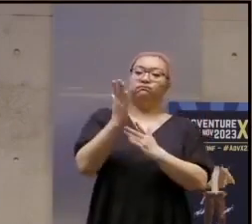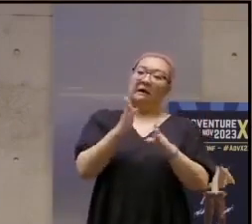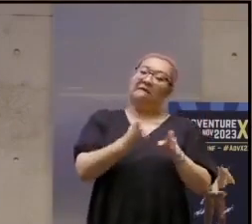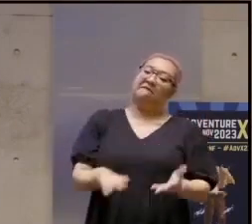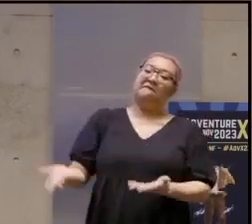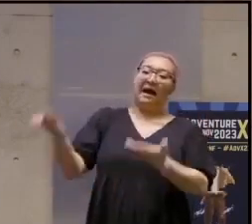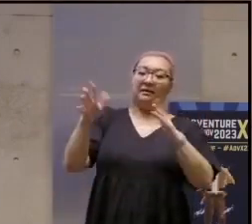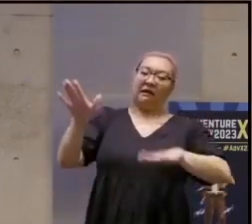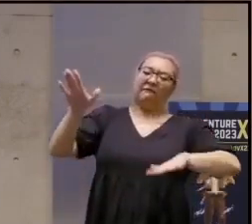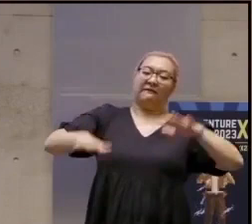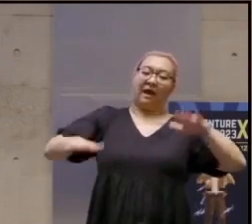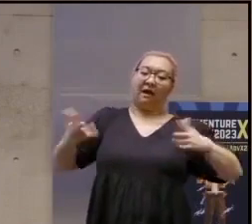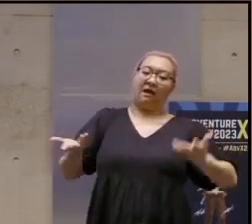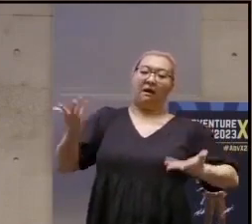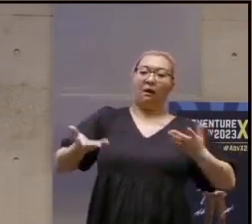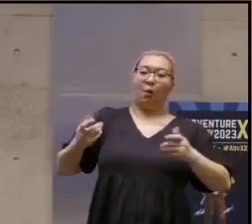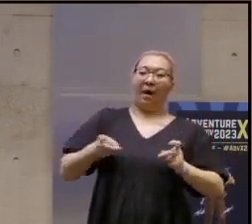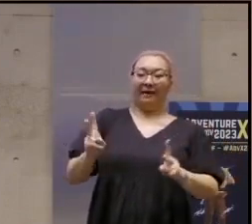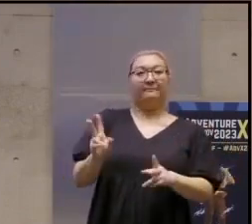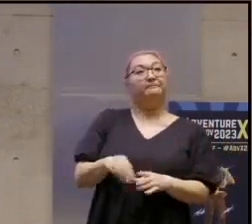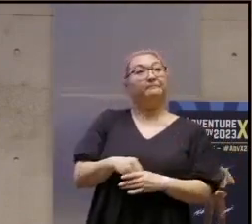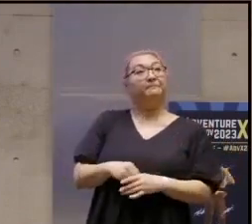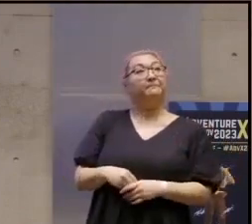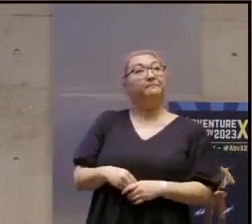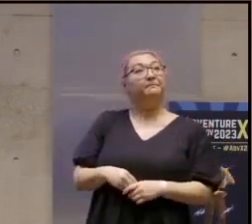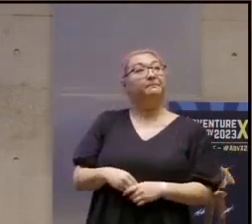Do we have another hand? You're quite near.